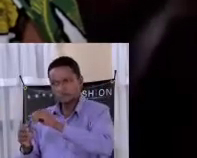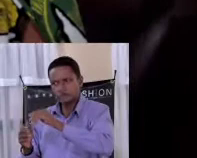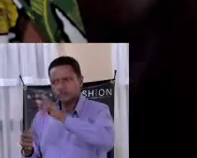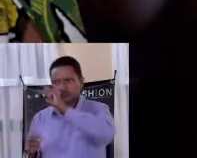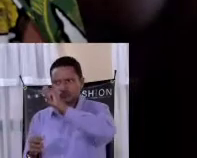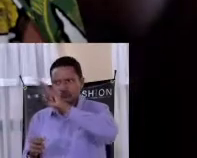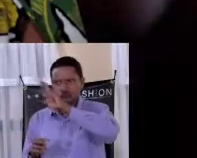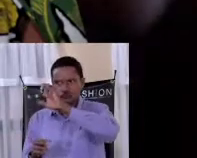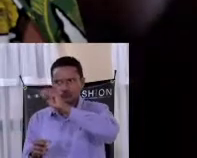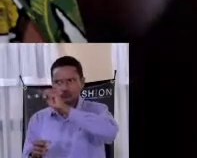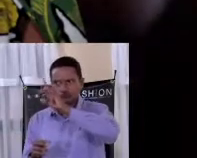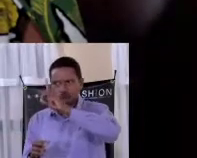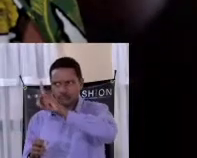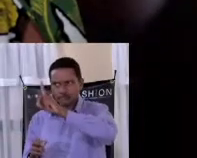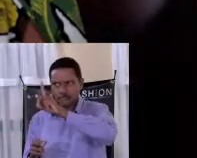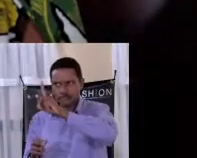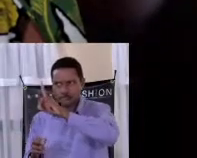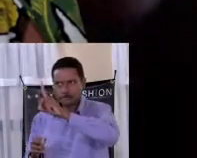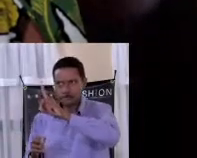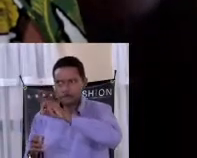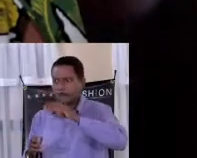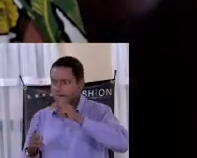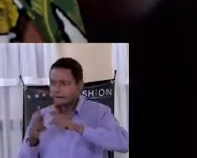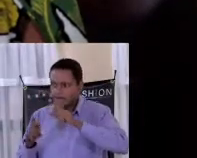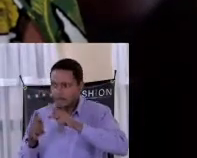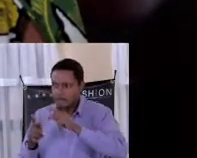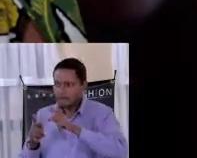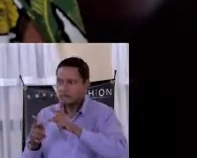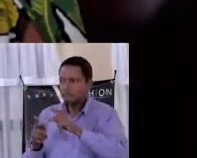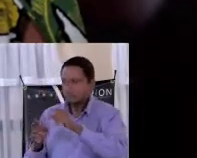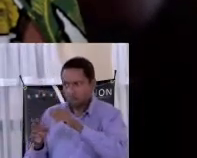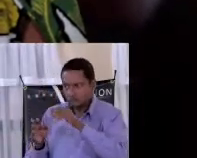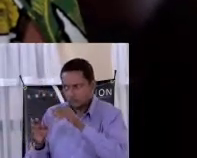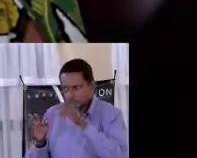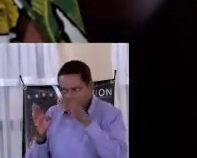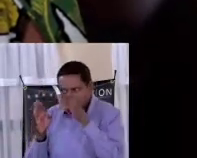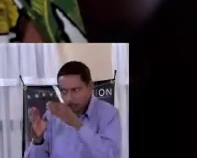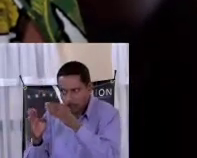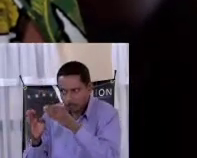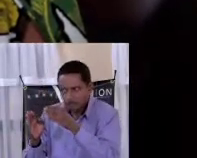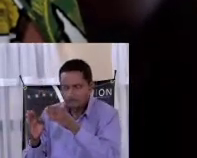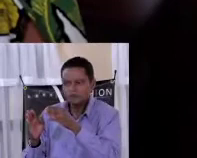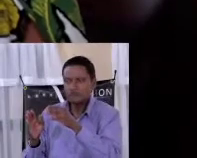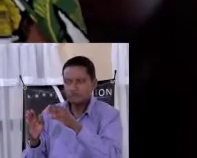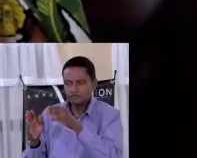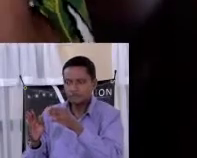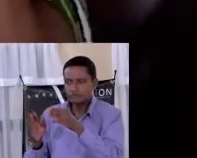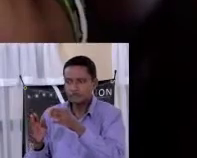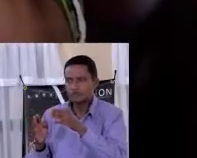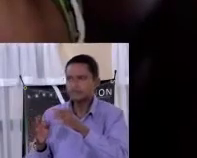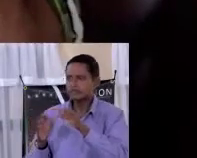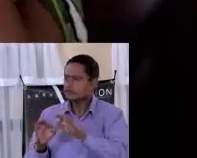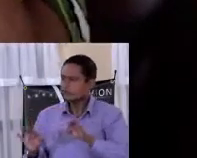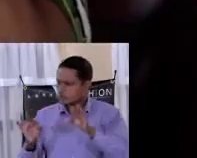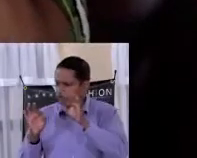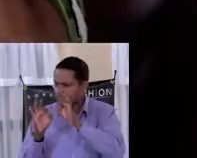buyer and to the consumer, right? Also, it's important to stand out in terms